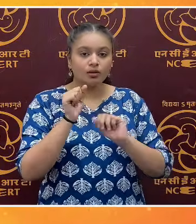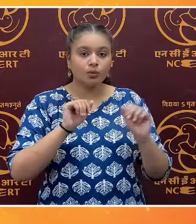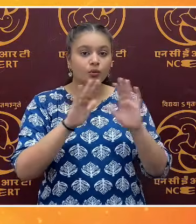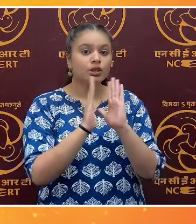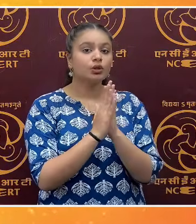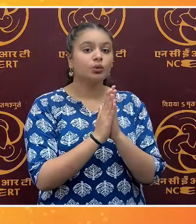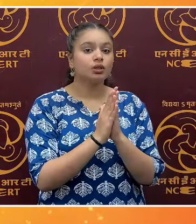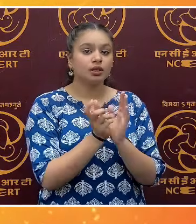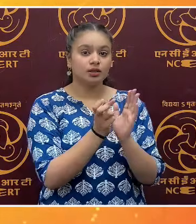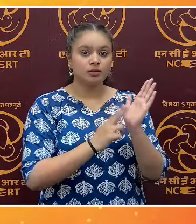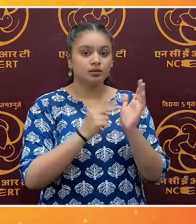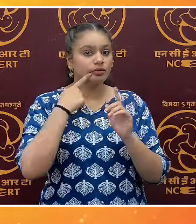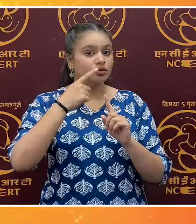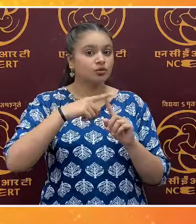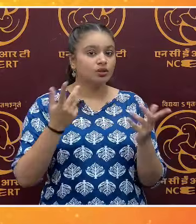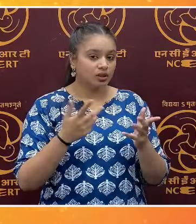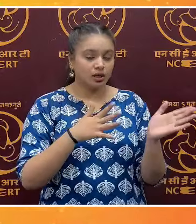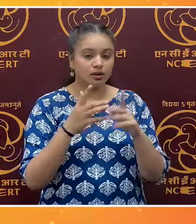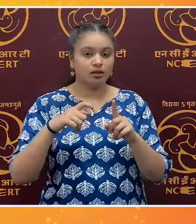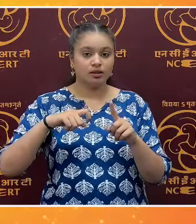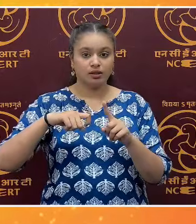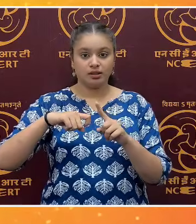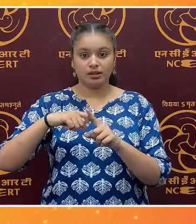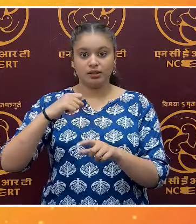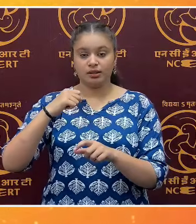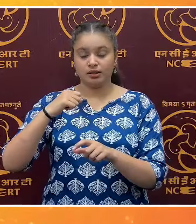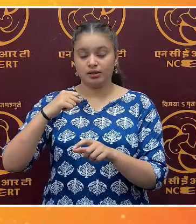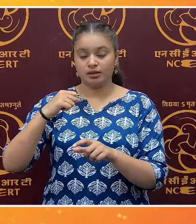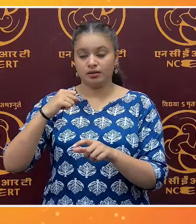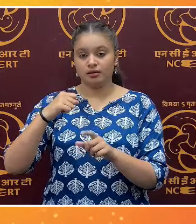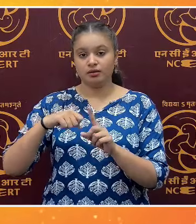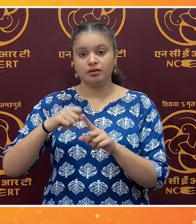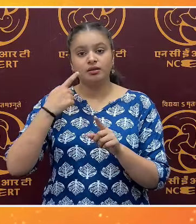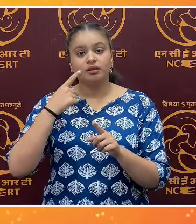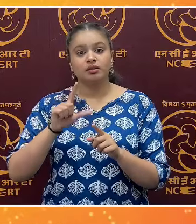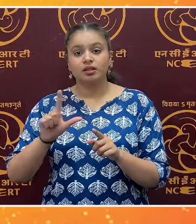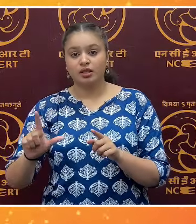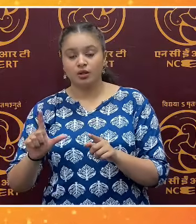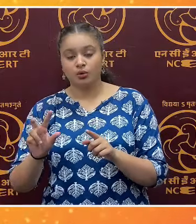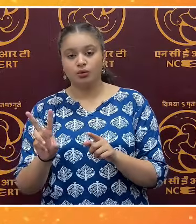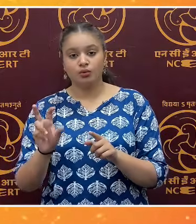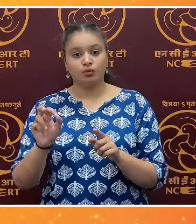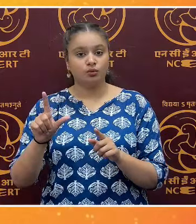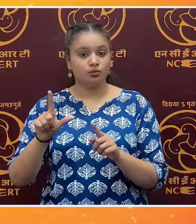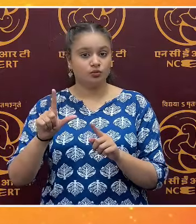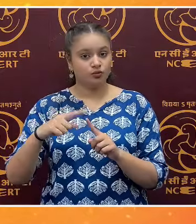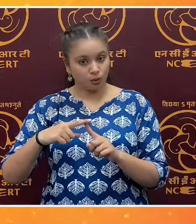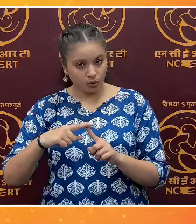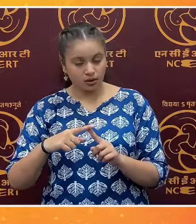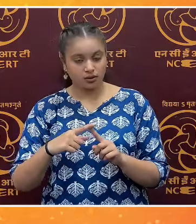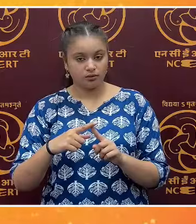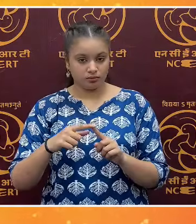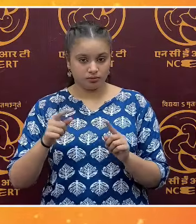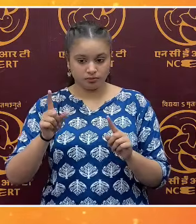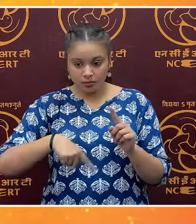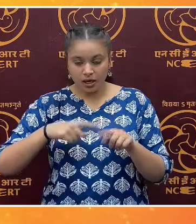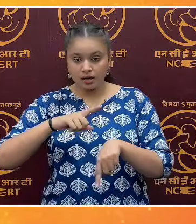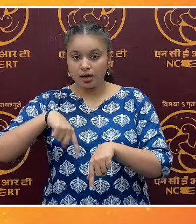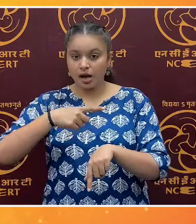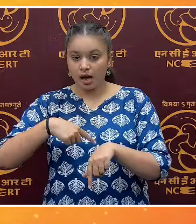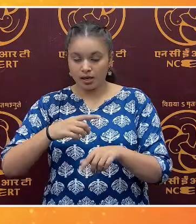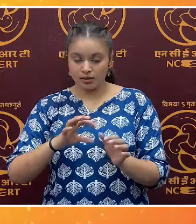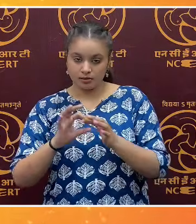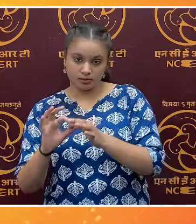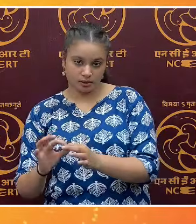the unit of it is kilowatt hour. So normally the commercial unit of the energy consumption which we used to measure from here, which